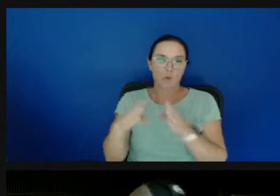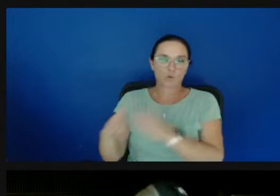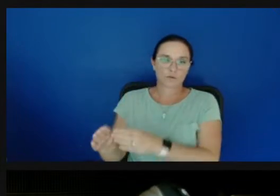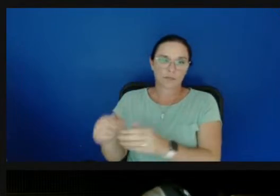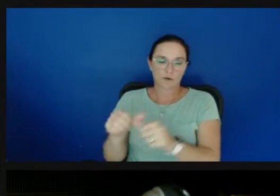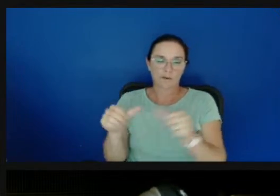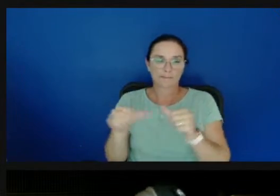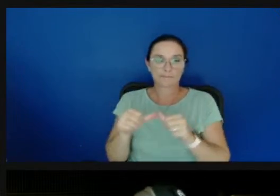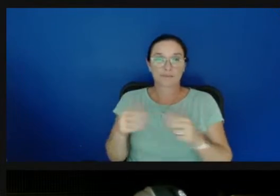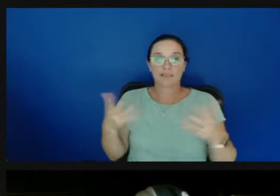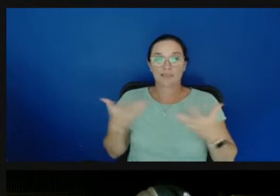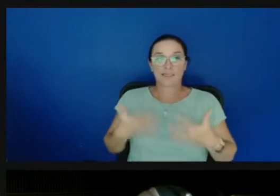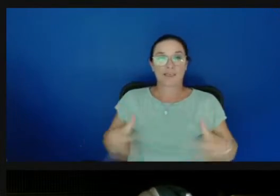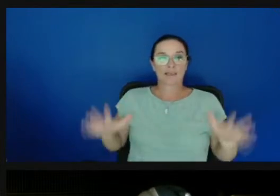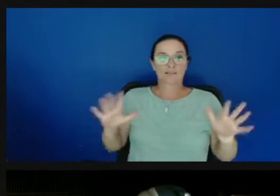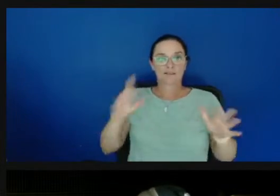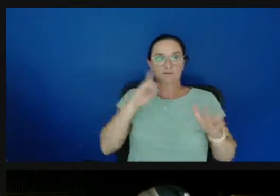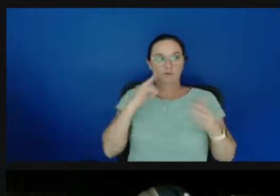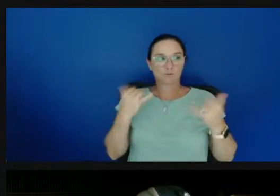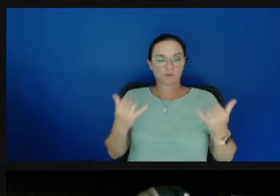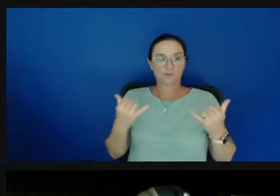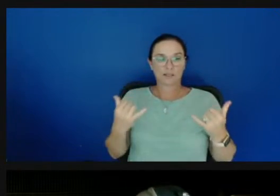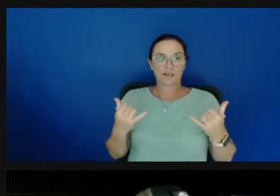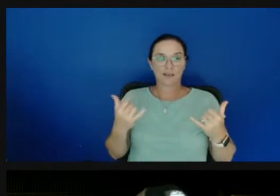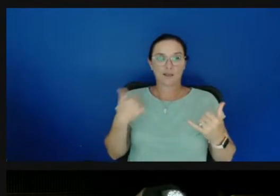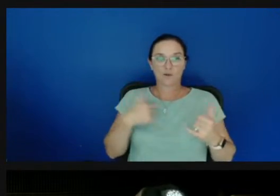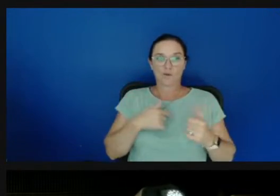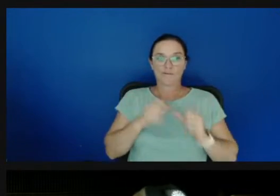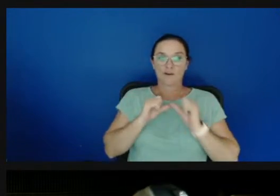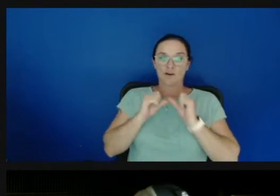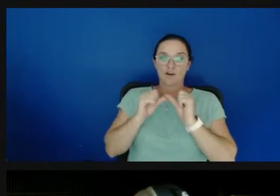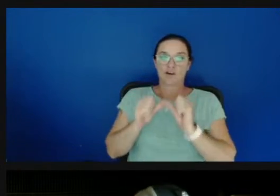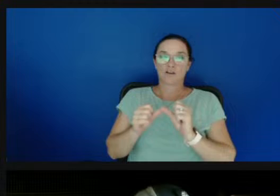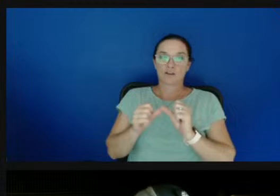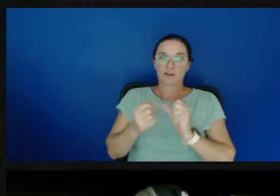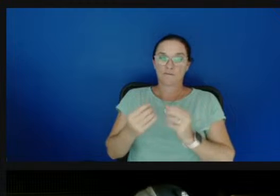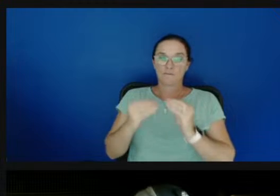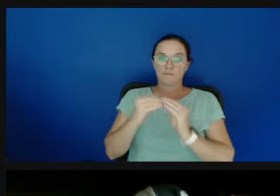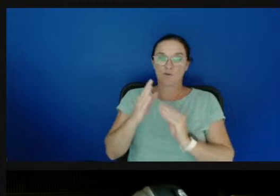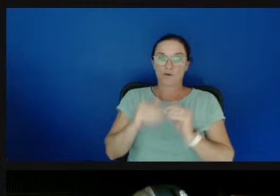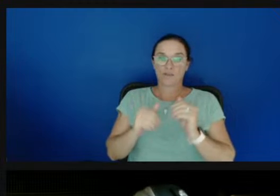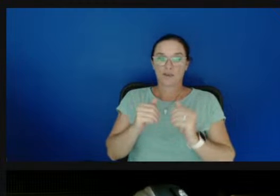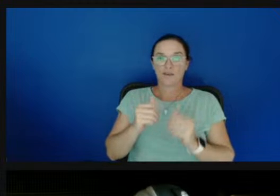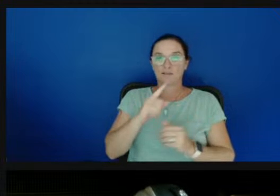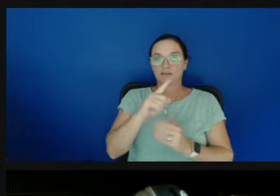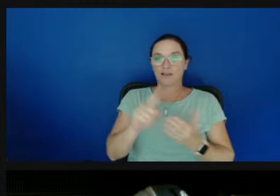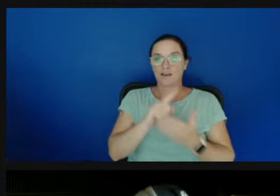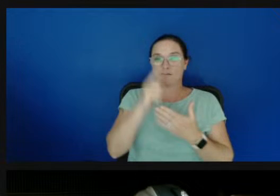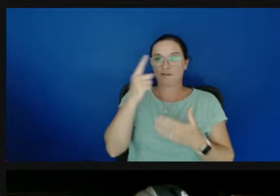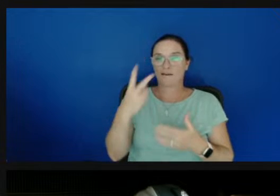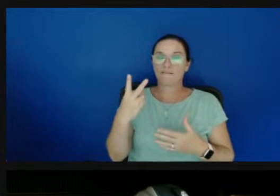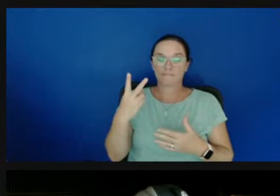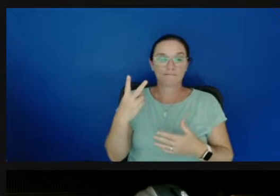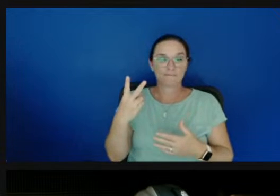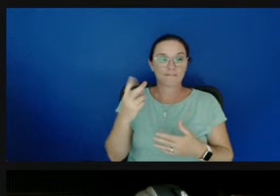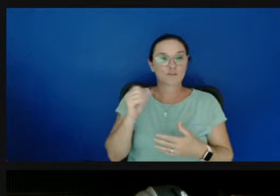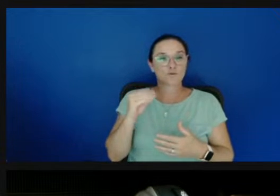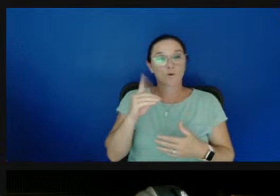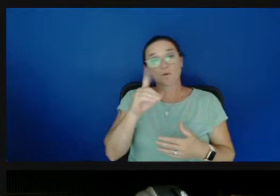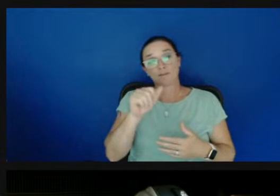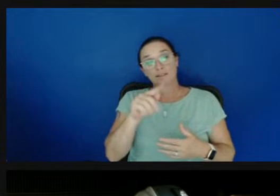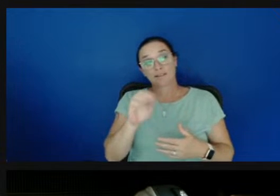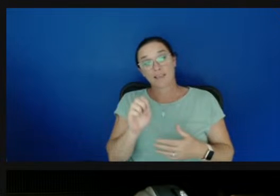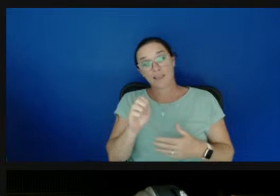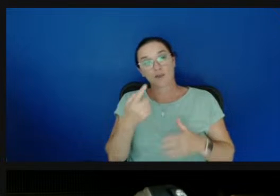And that is it for today. We've gone on more than an hour and a half here. So Dane, what did you